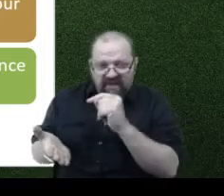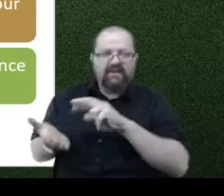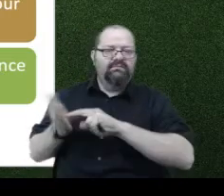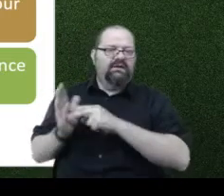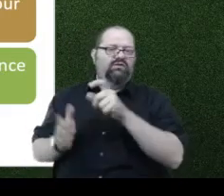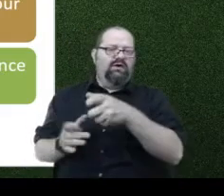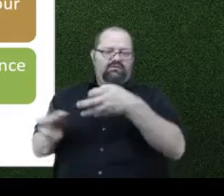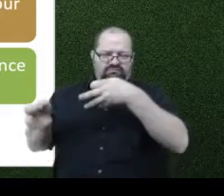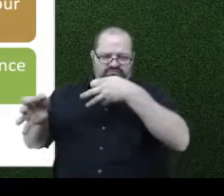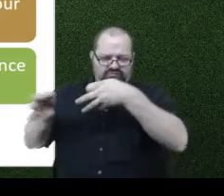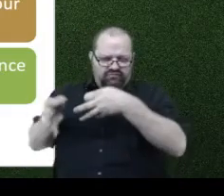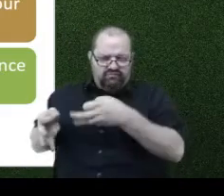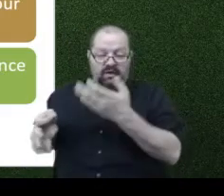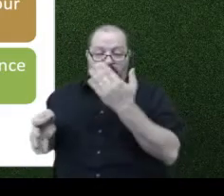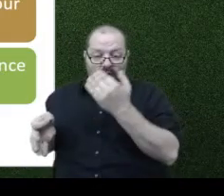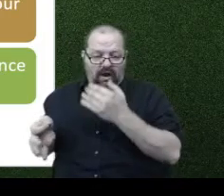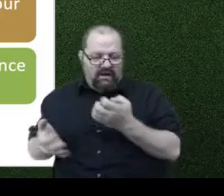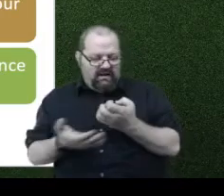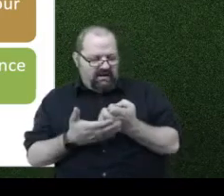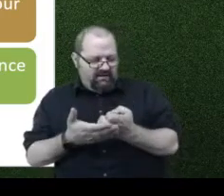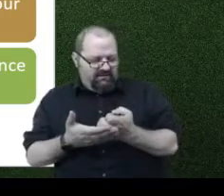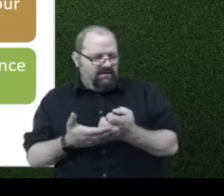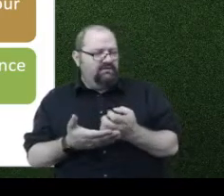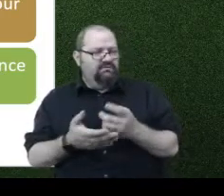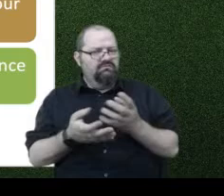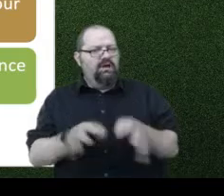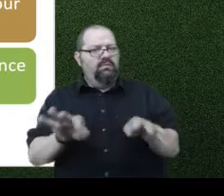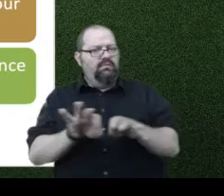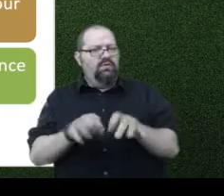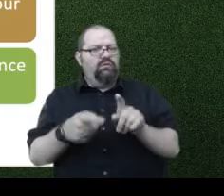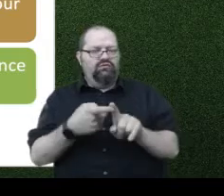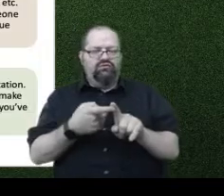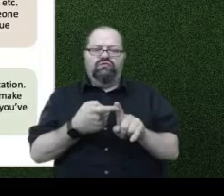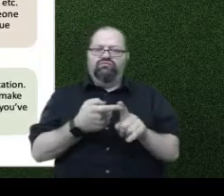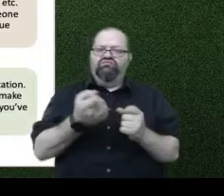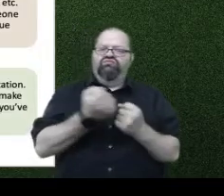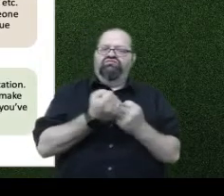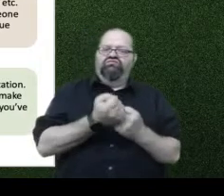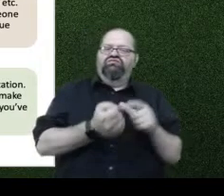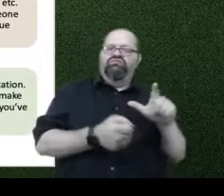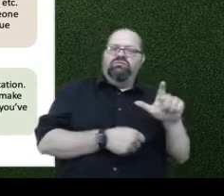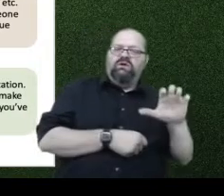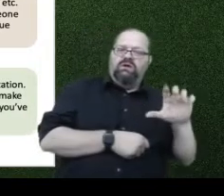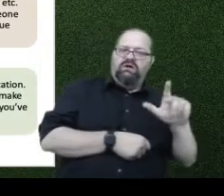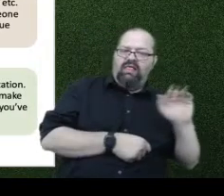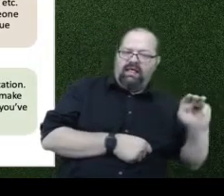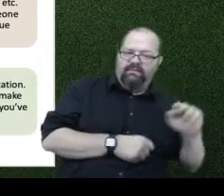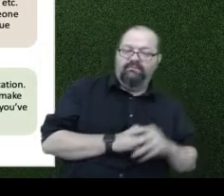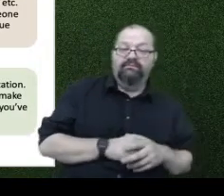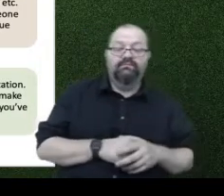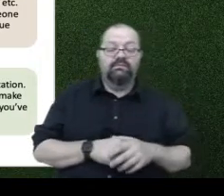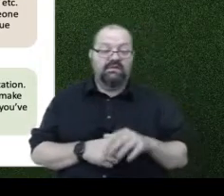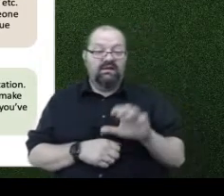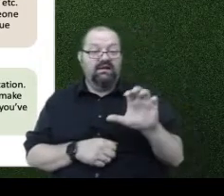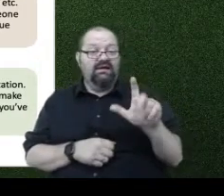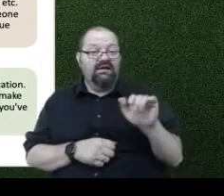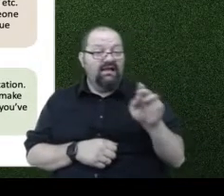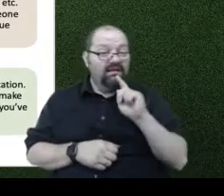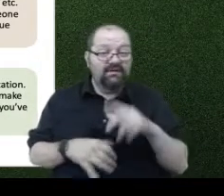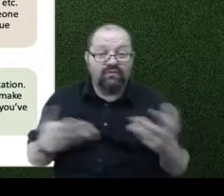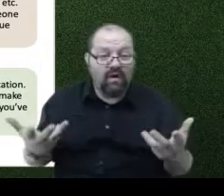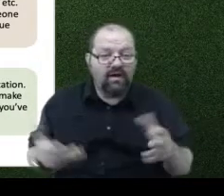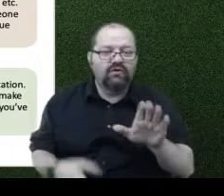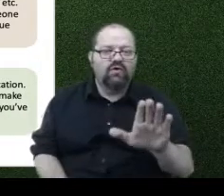include an explanation why that evidence matters to your claim. A claim is your opinion